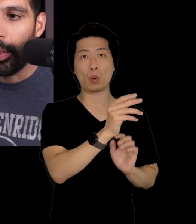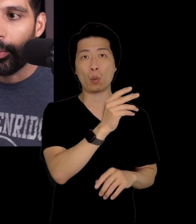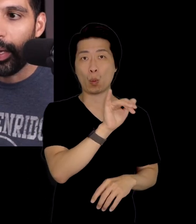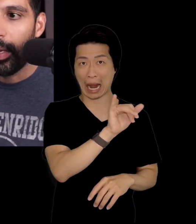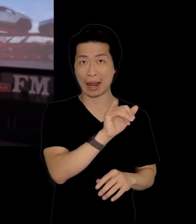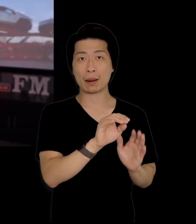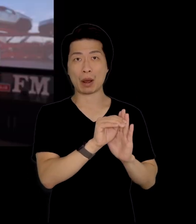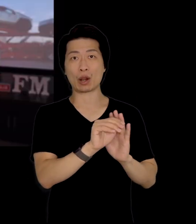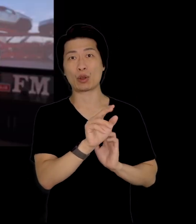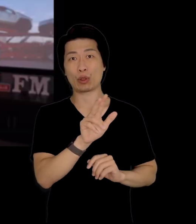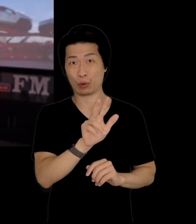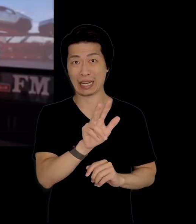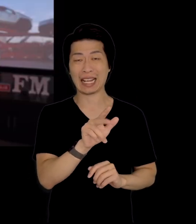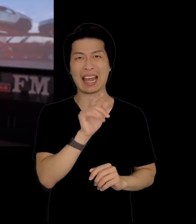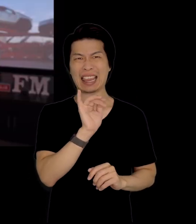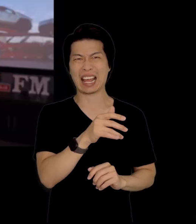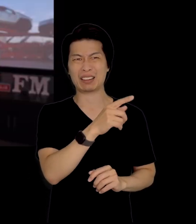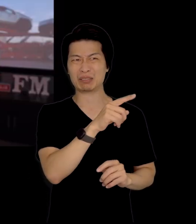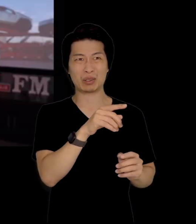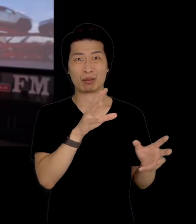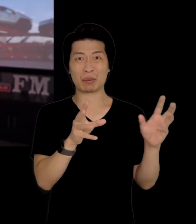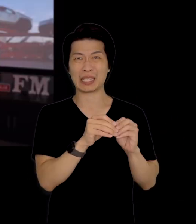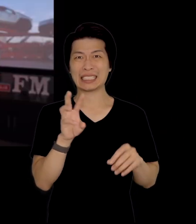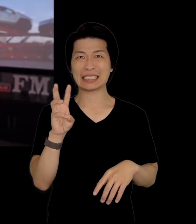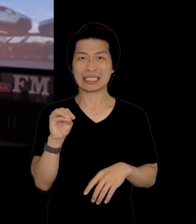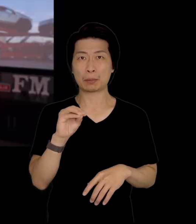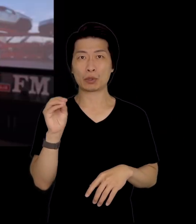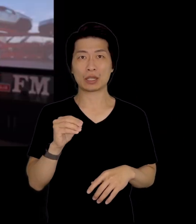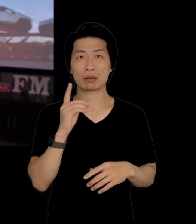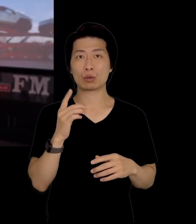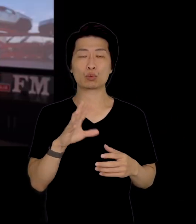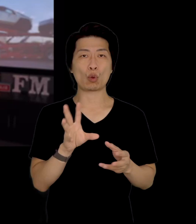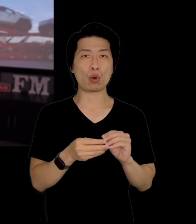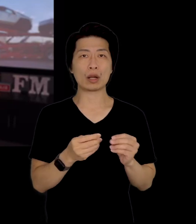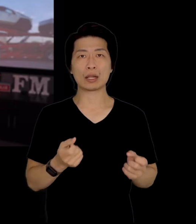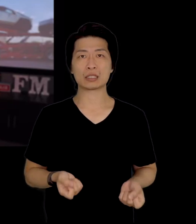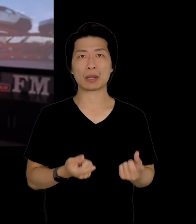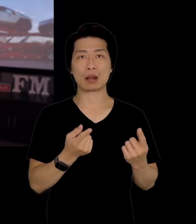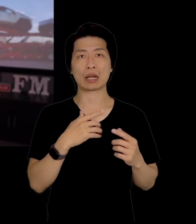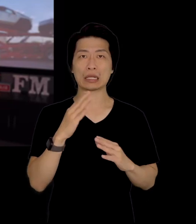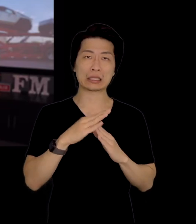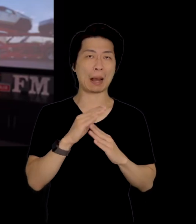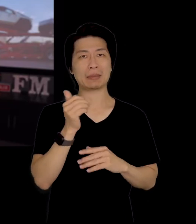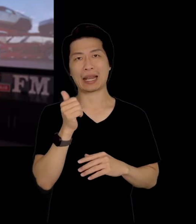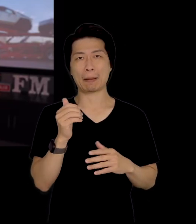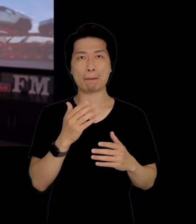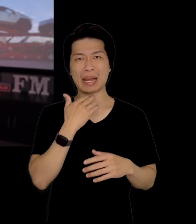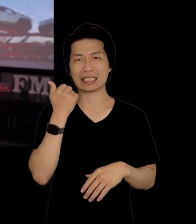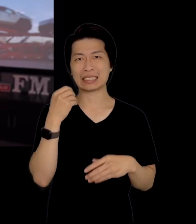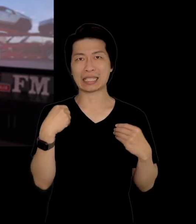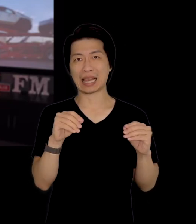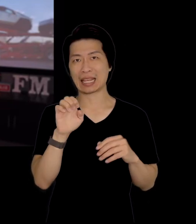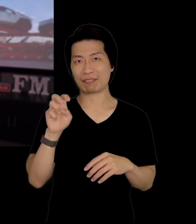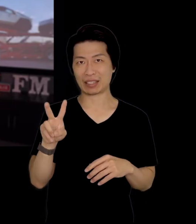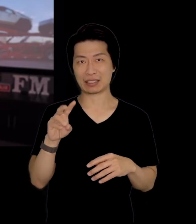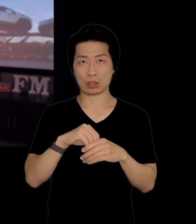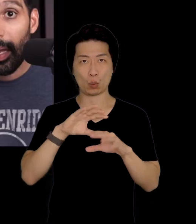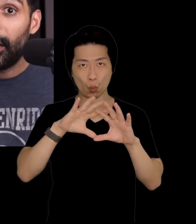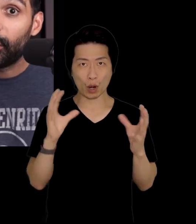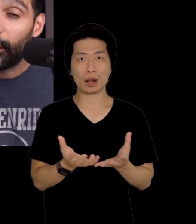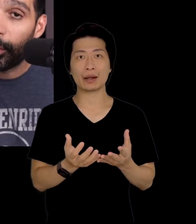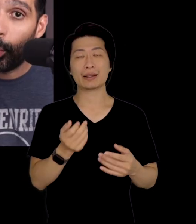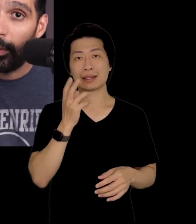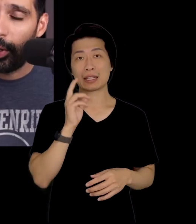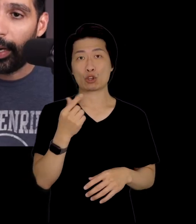Model 3 take up nearly 60% of the total money spent on the top 10 best-selling EVs in the world. And